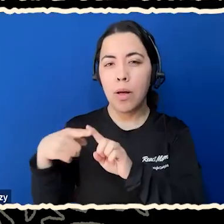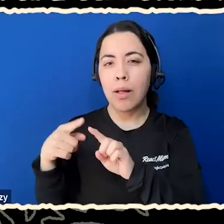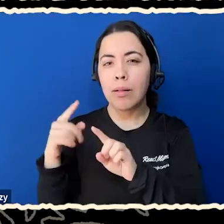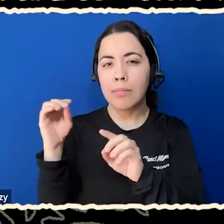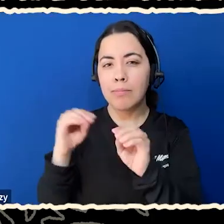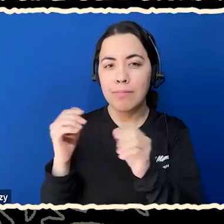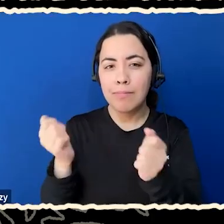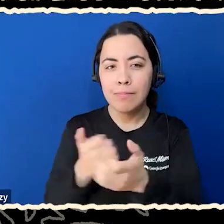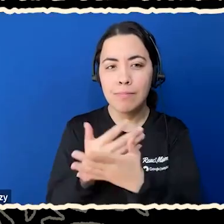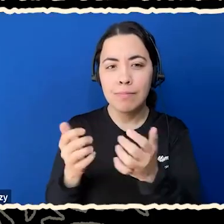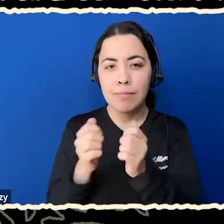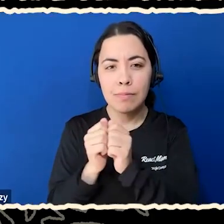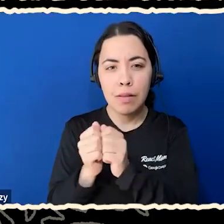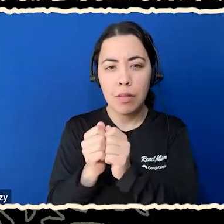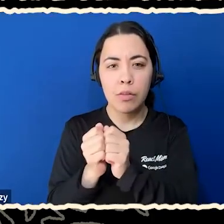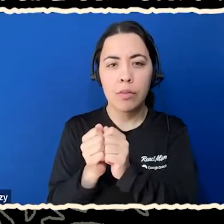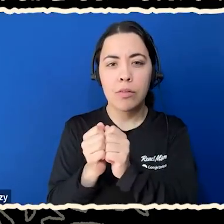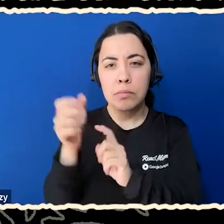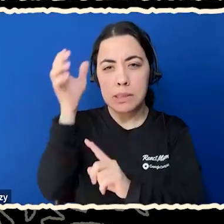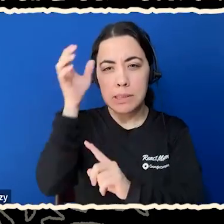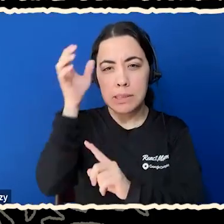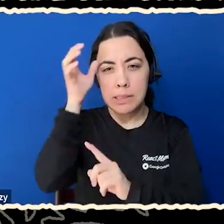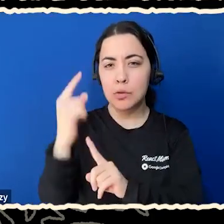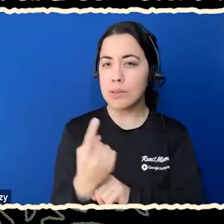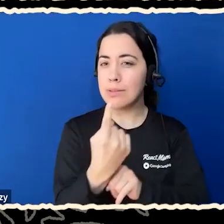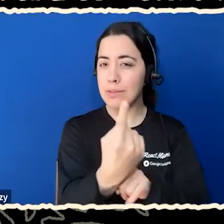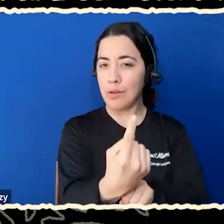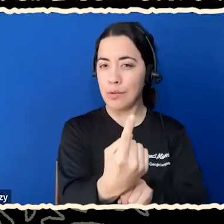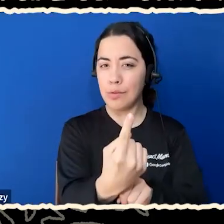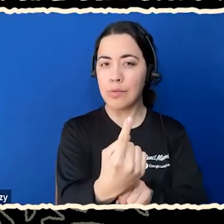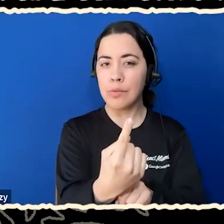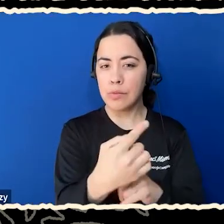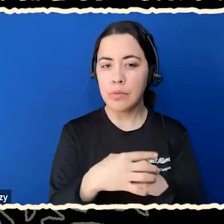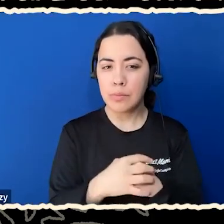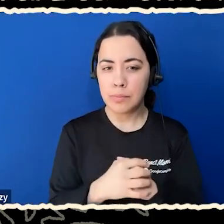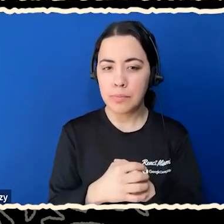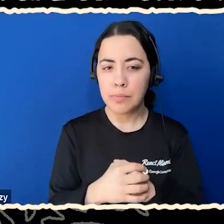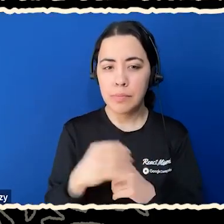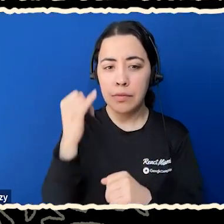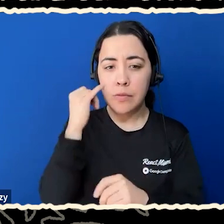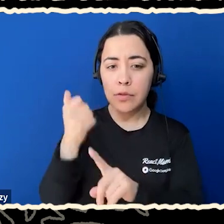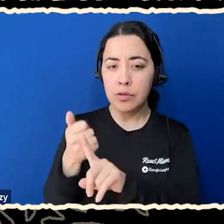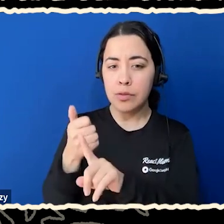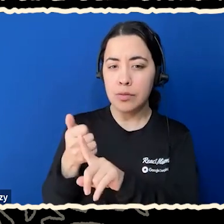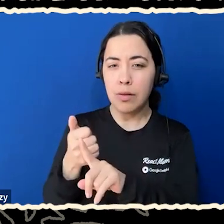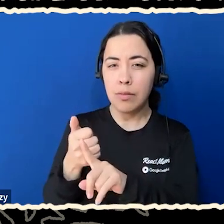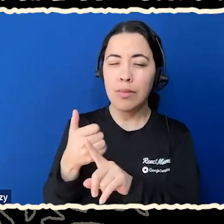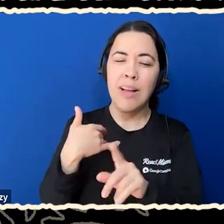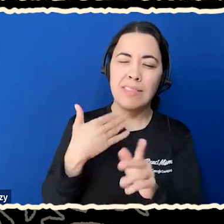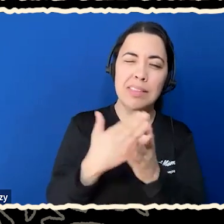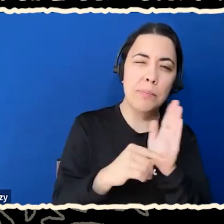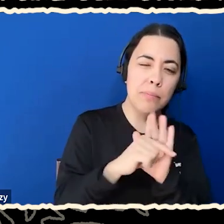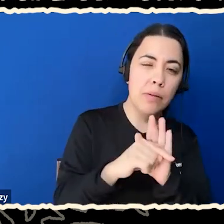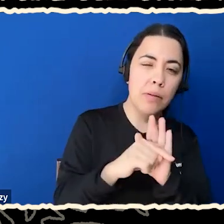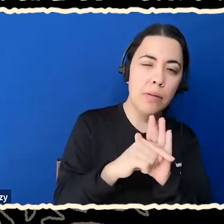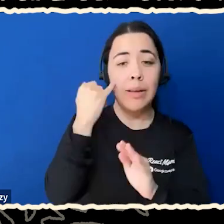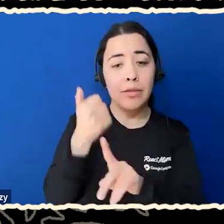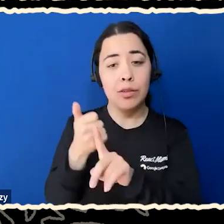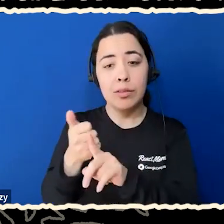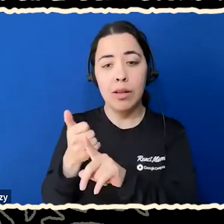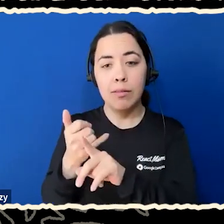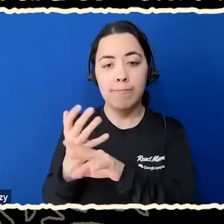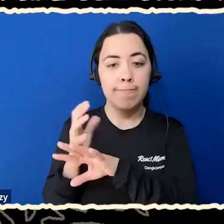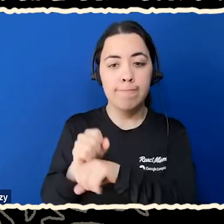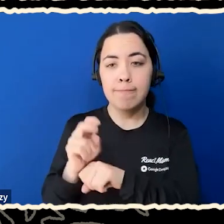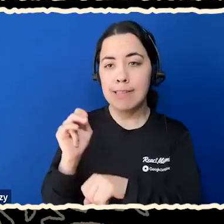all together seems tempting because it's conceptually simpler, it yields a drawback because if your native application uses those dependencies, the same dependencies that may